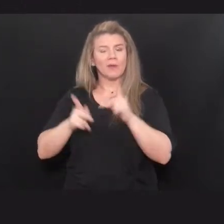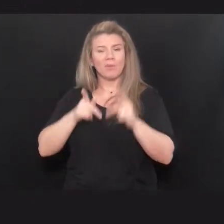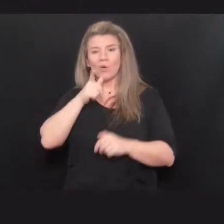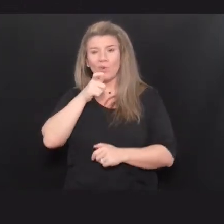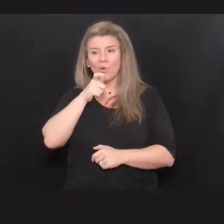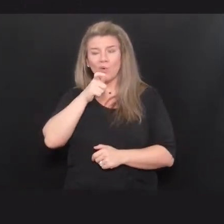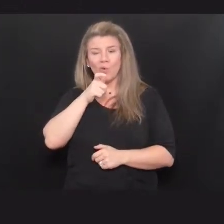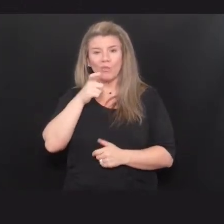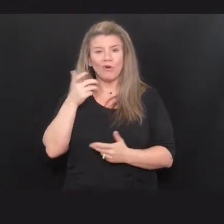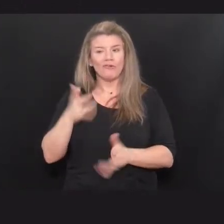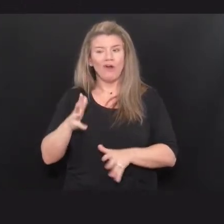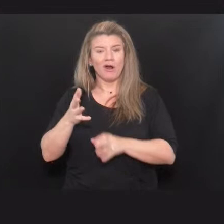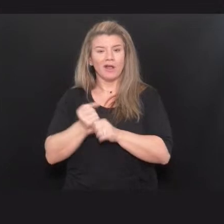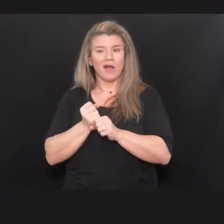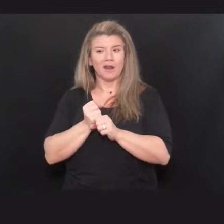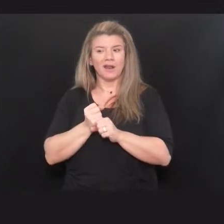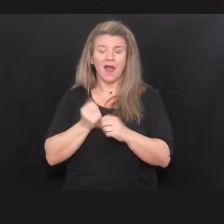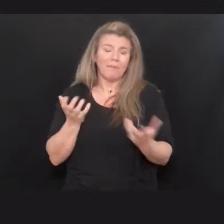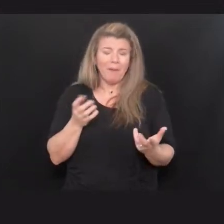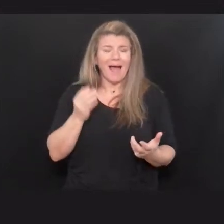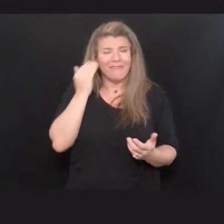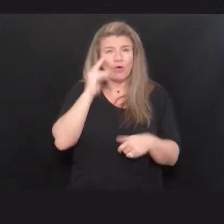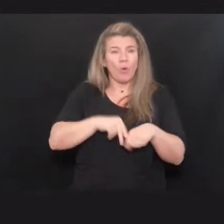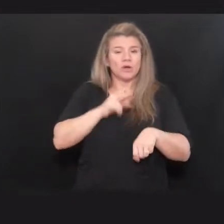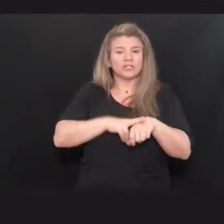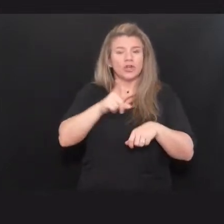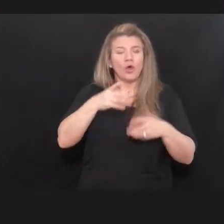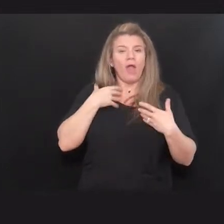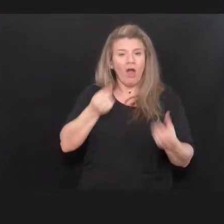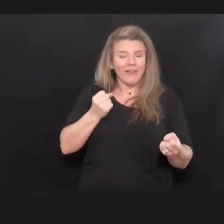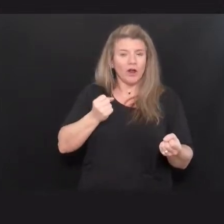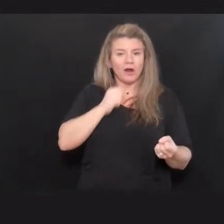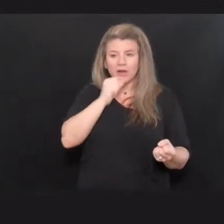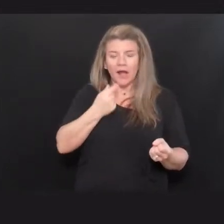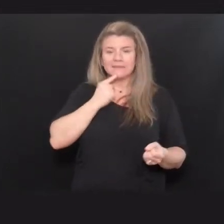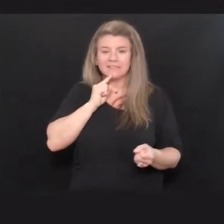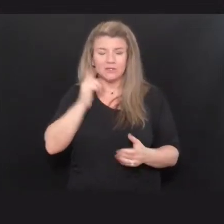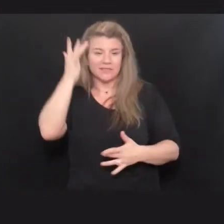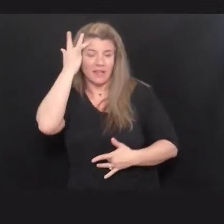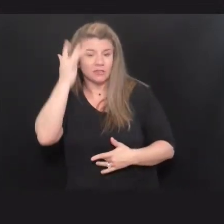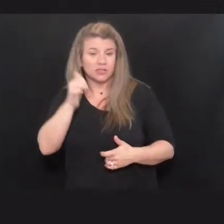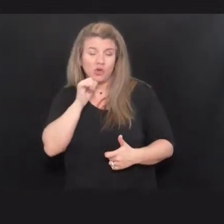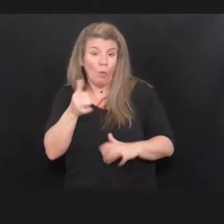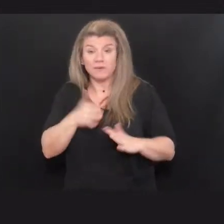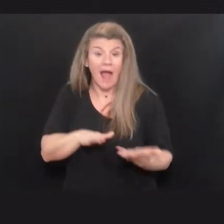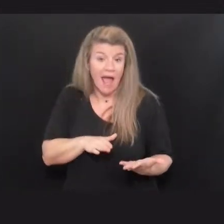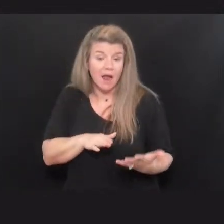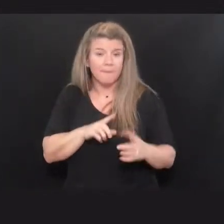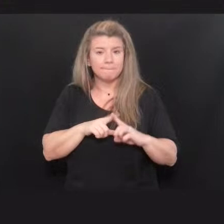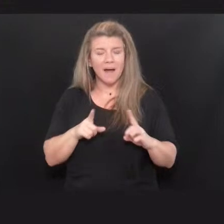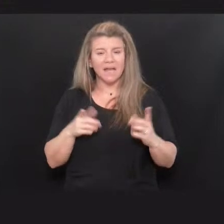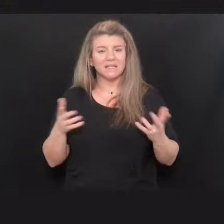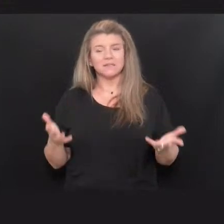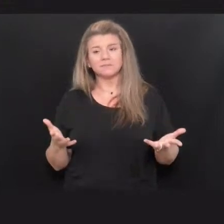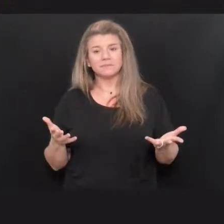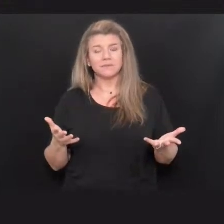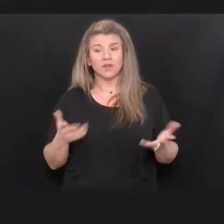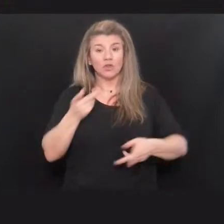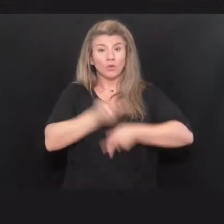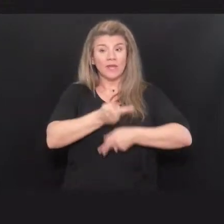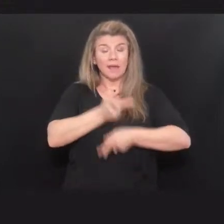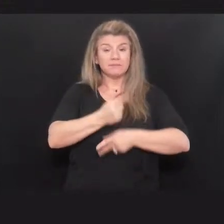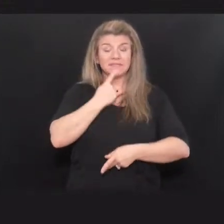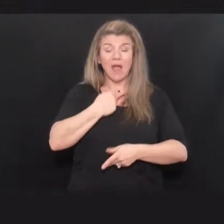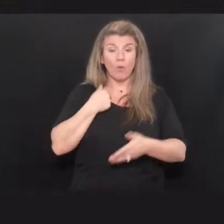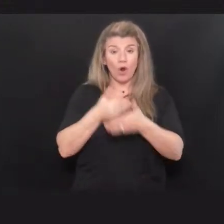vaccine, other than you're healthier, probably not going to get a serious illness, and you're probably not going to die? You keep saying we're really